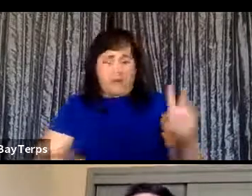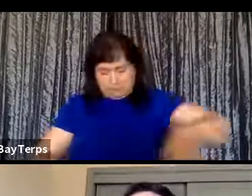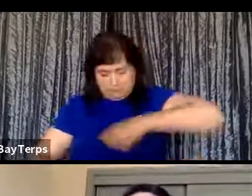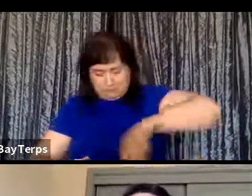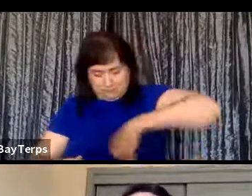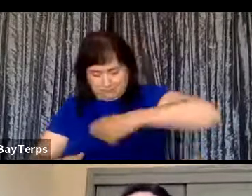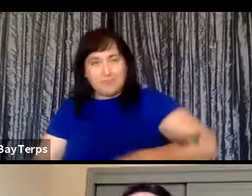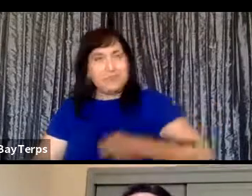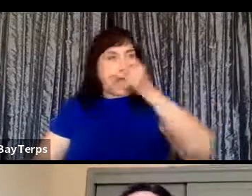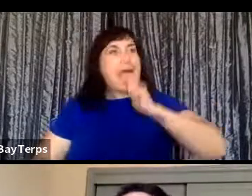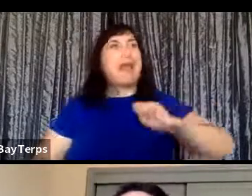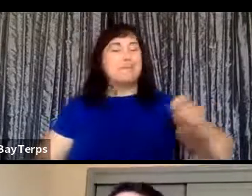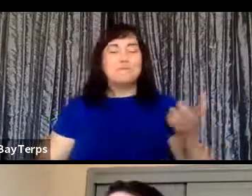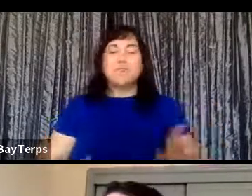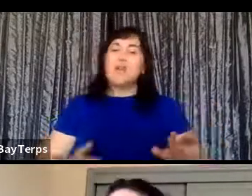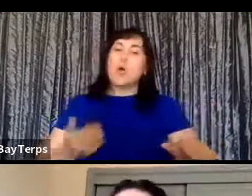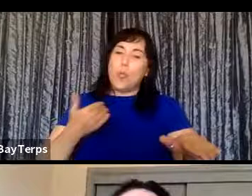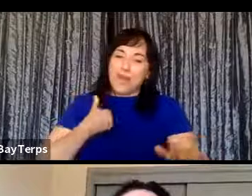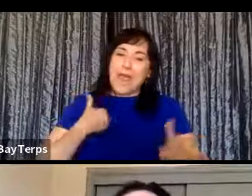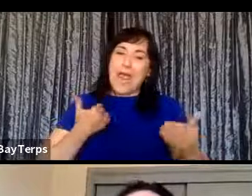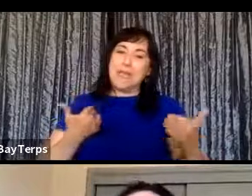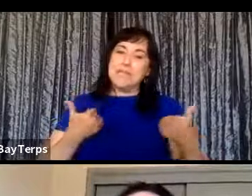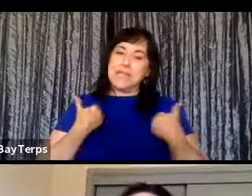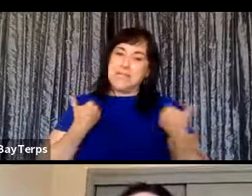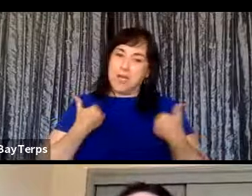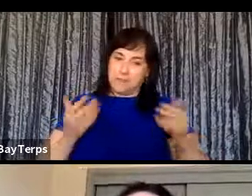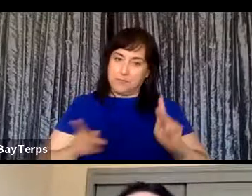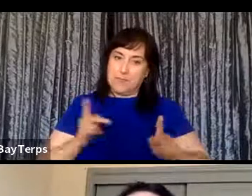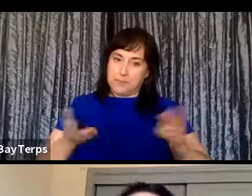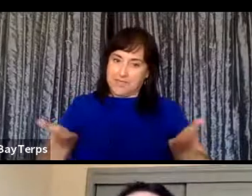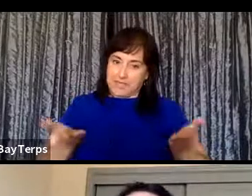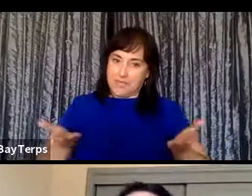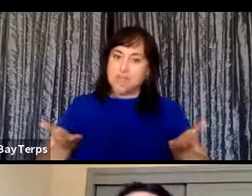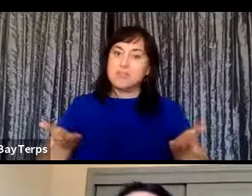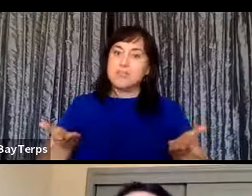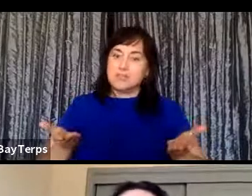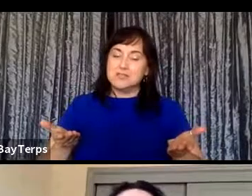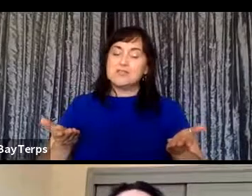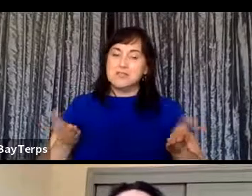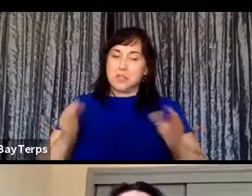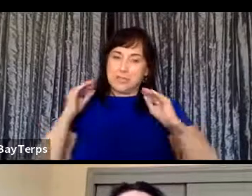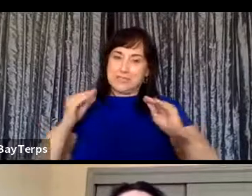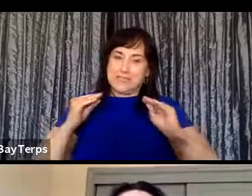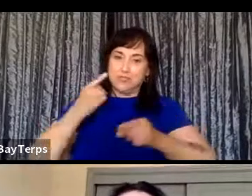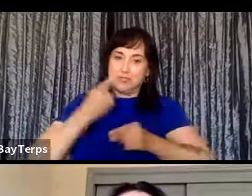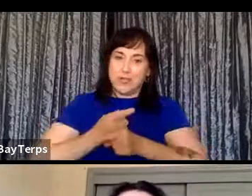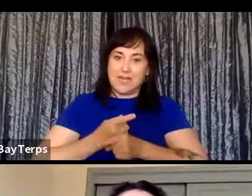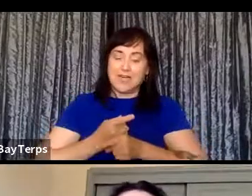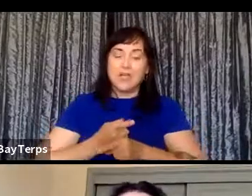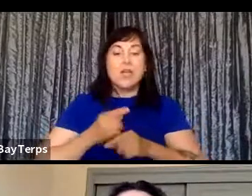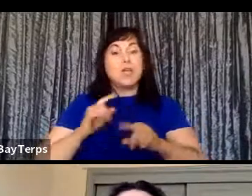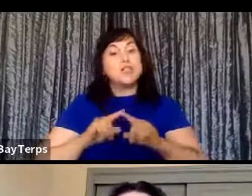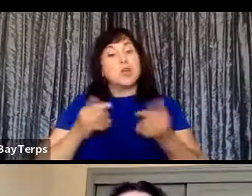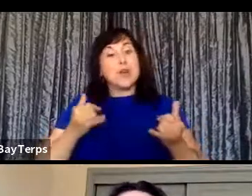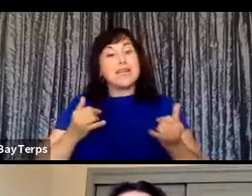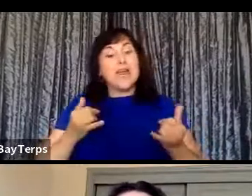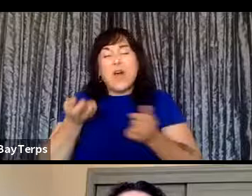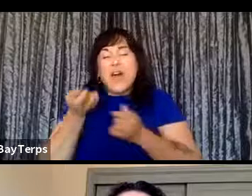have young people on this call, so we're going to be very aware of like the fact that they're there. What we're going to do is we're putting a little dab of chocolate right